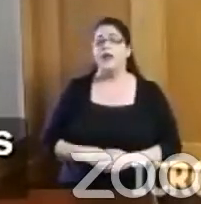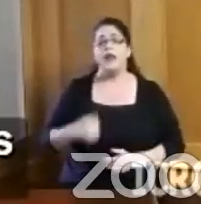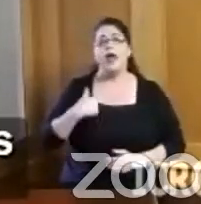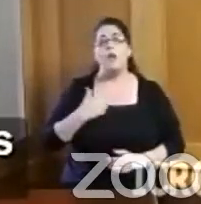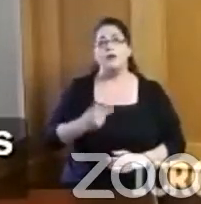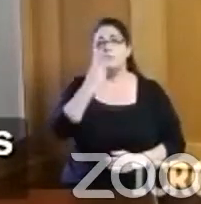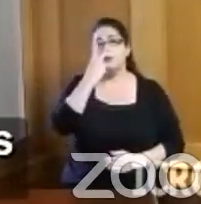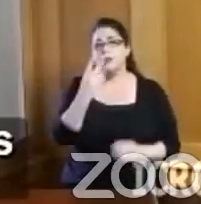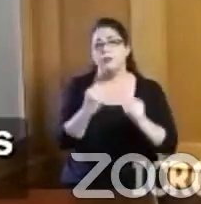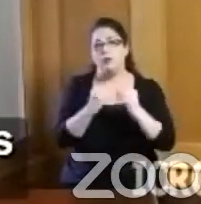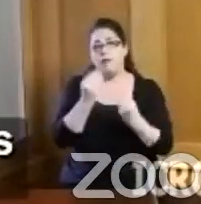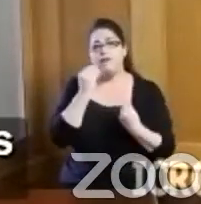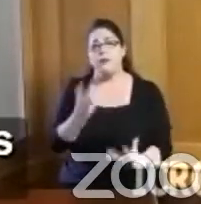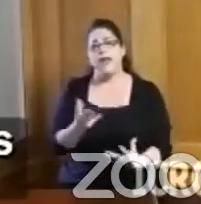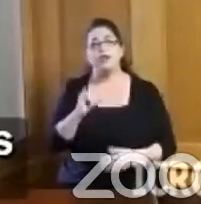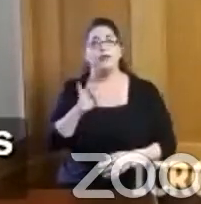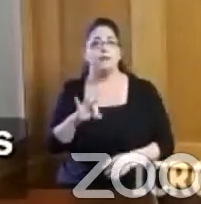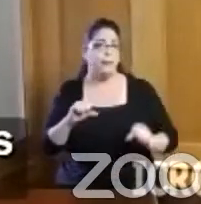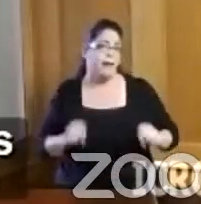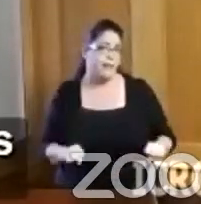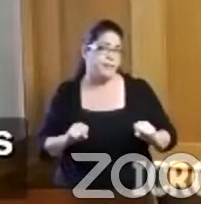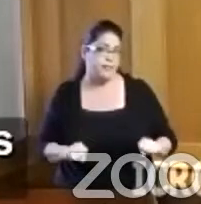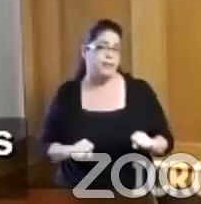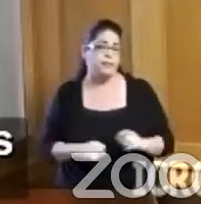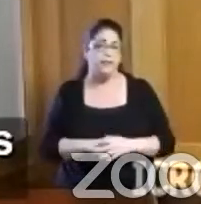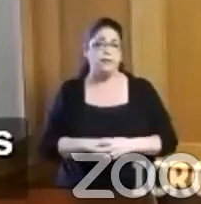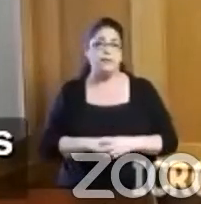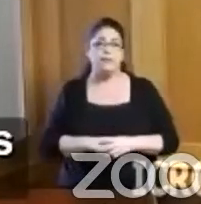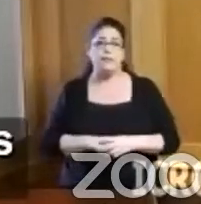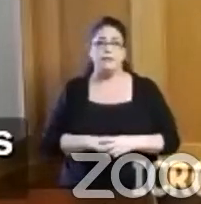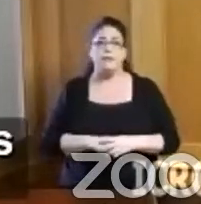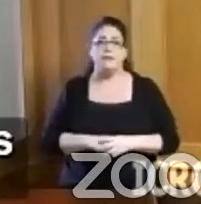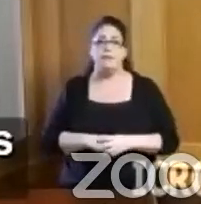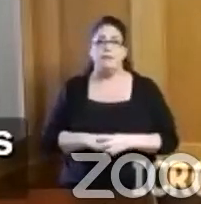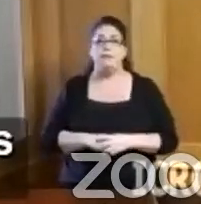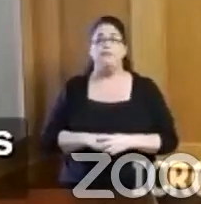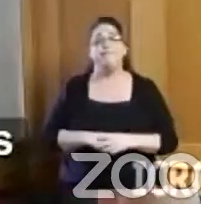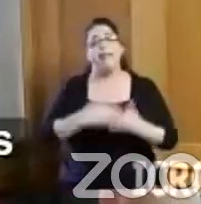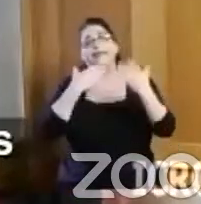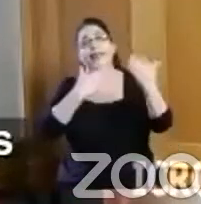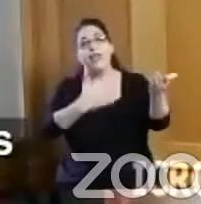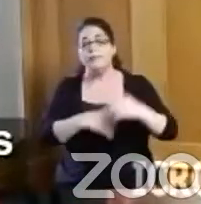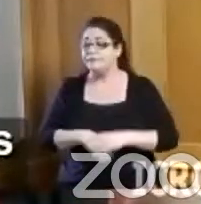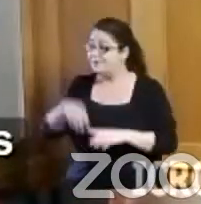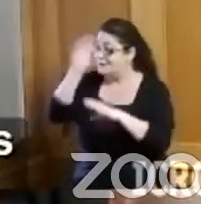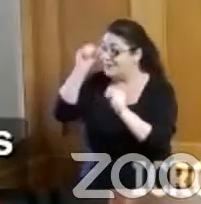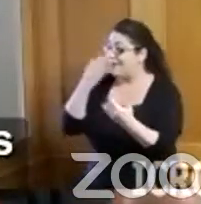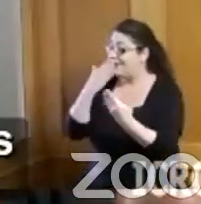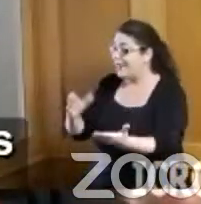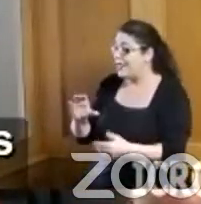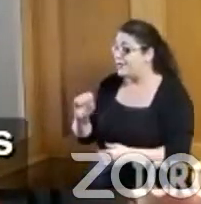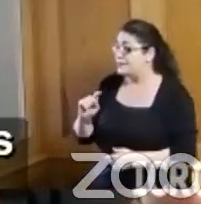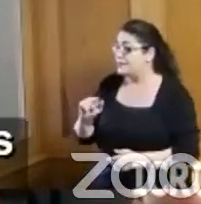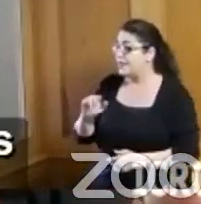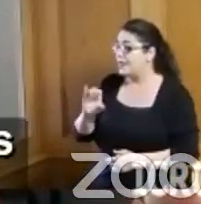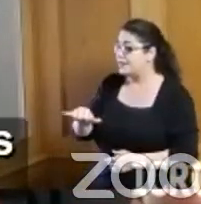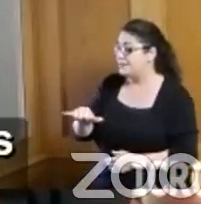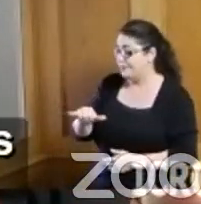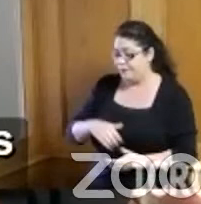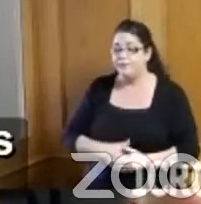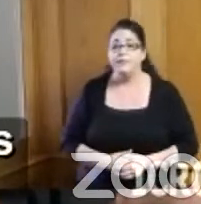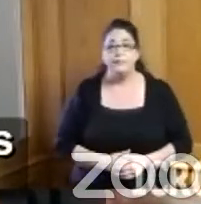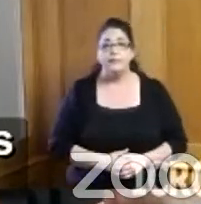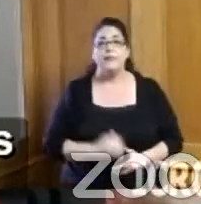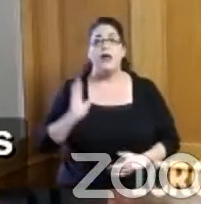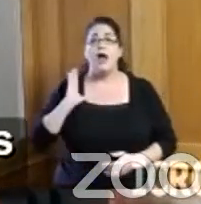see more information if that's amenable to you. Thanks. Thank you, Stacy. And just to let you know that